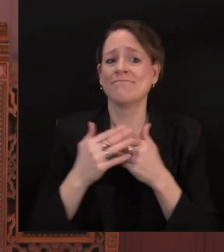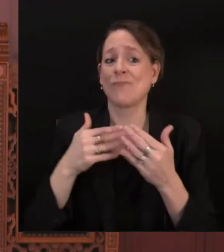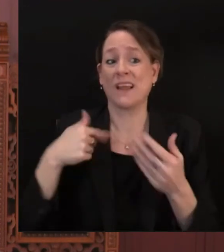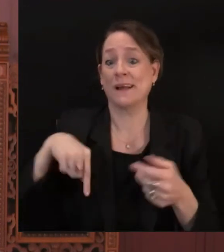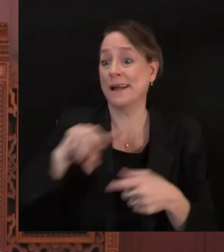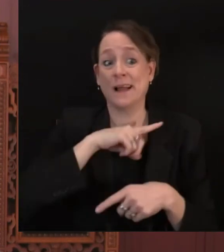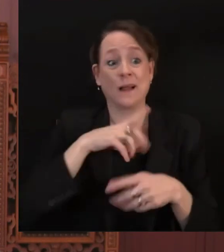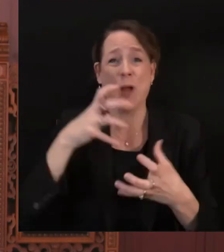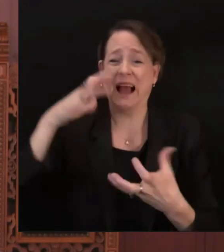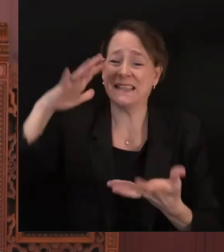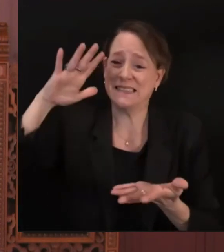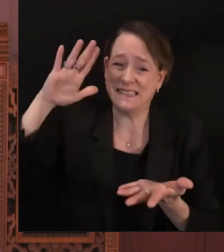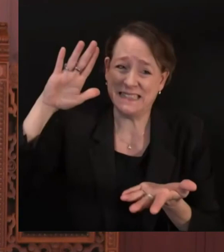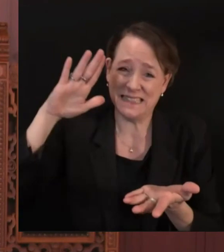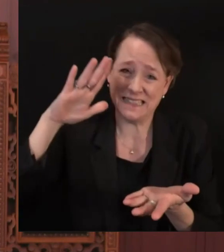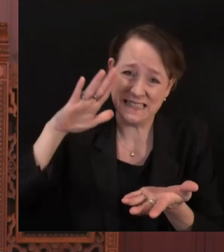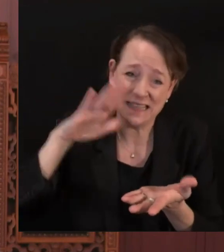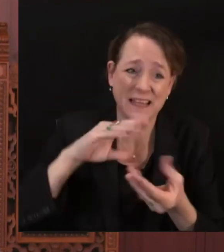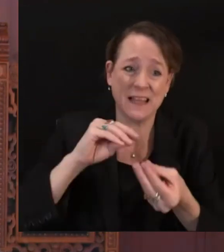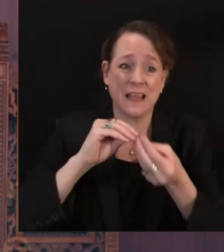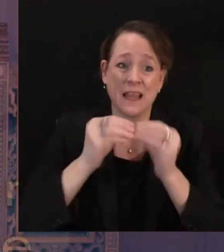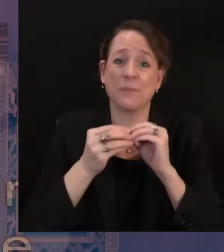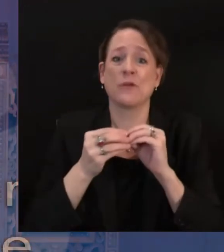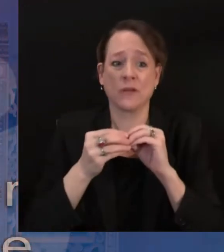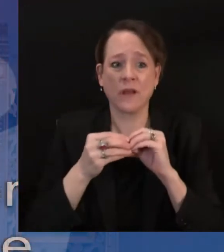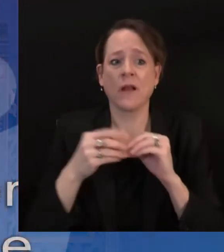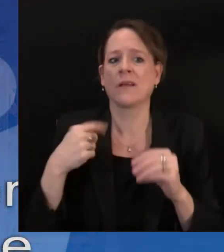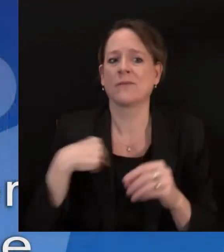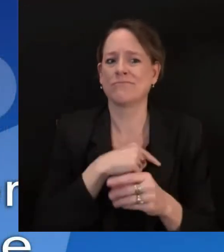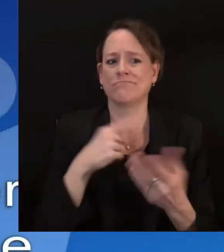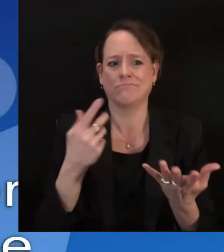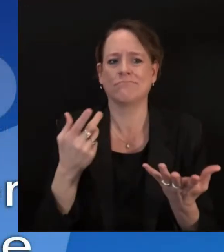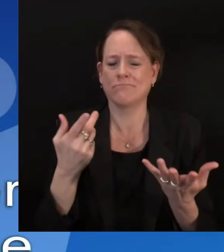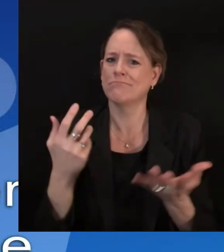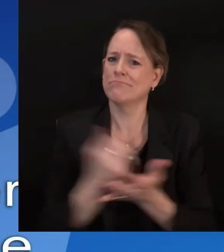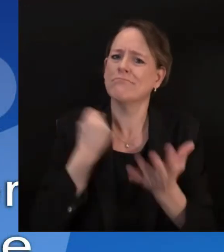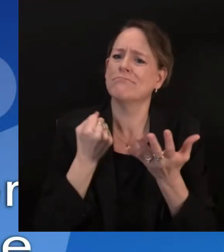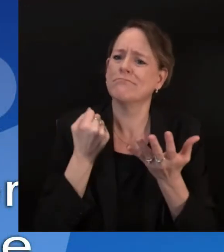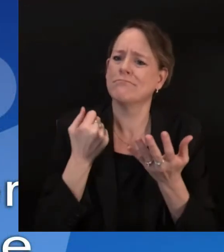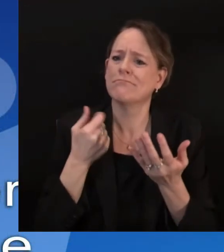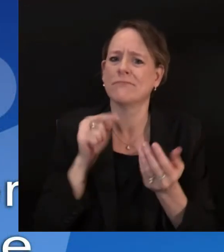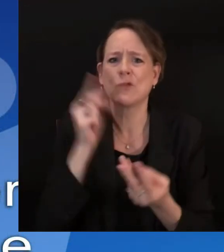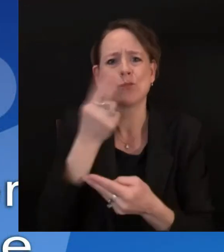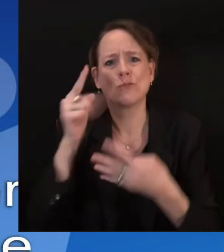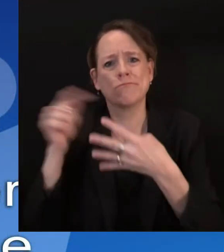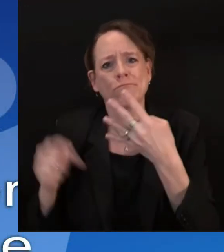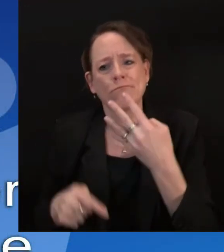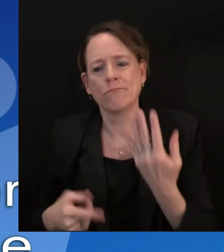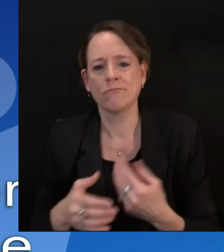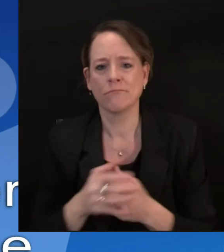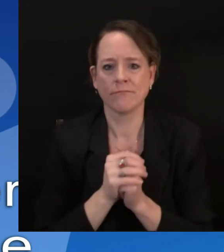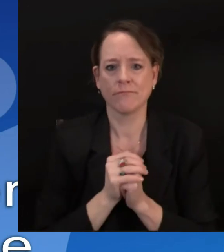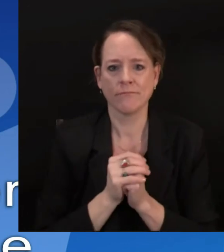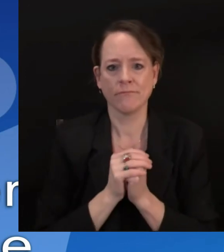people stay safe. Thank you, Governor. Now to Amy Reed from News 3 Now. Amy?